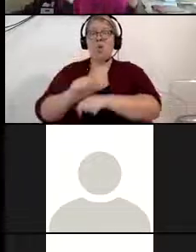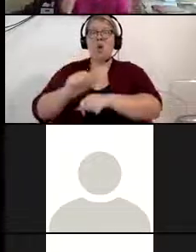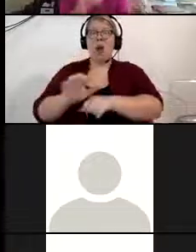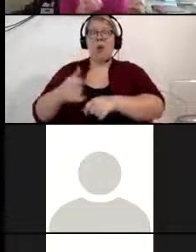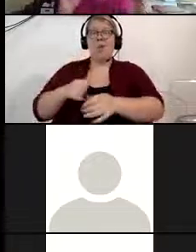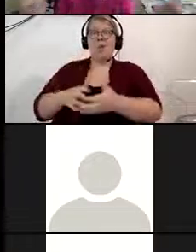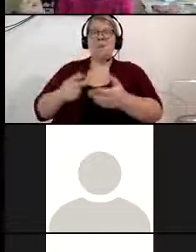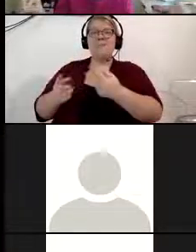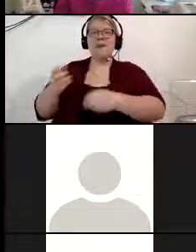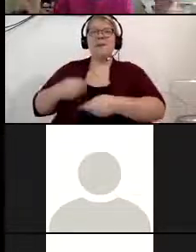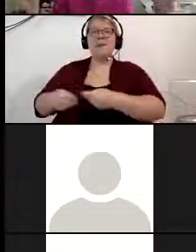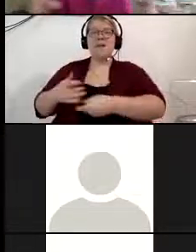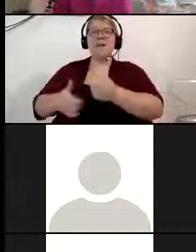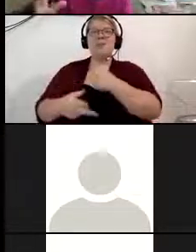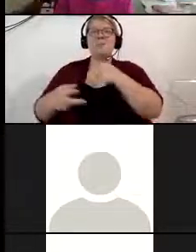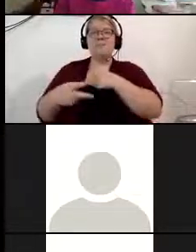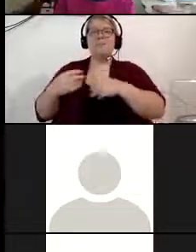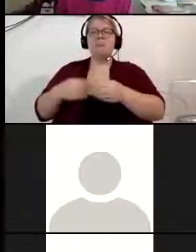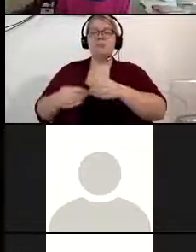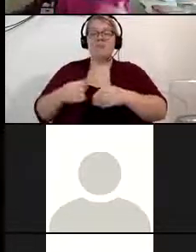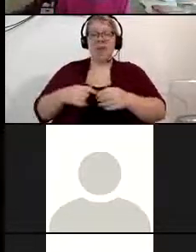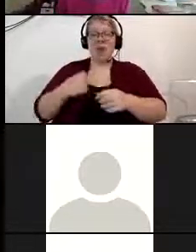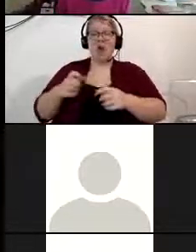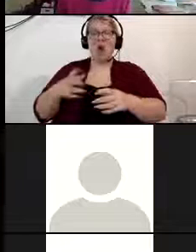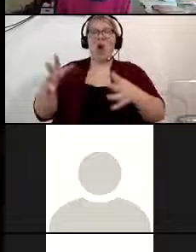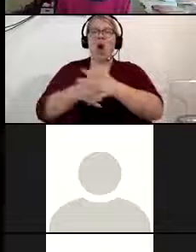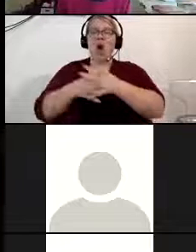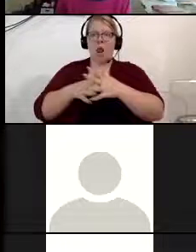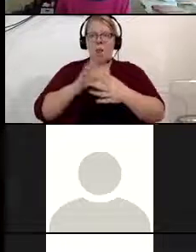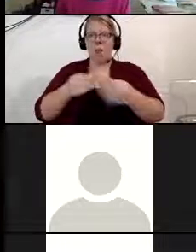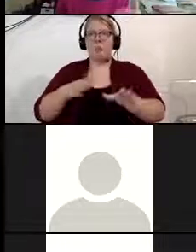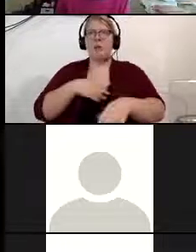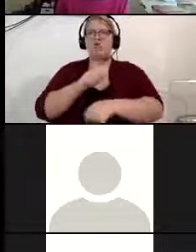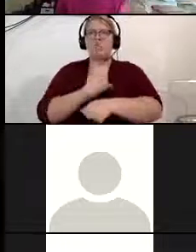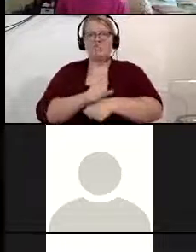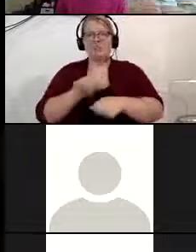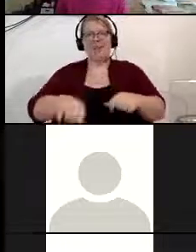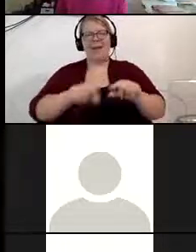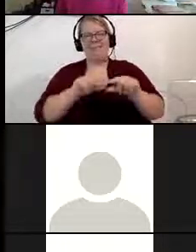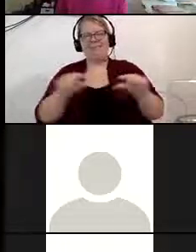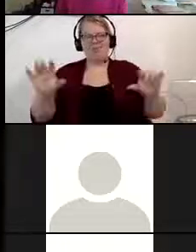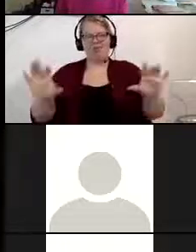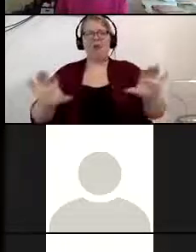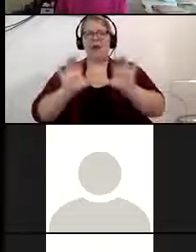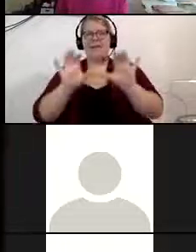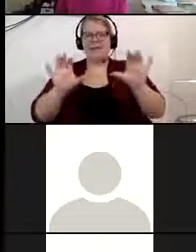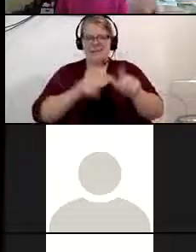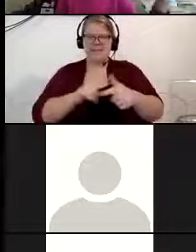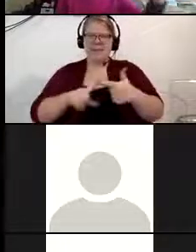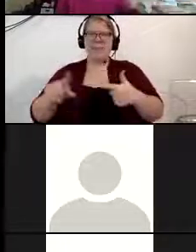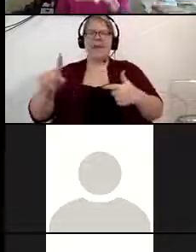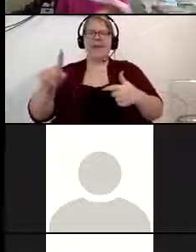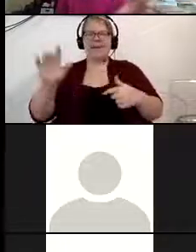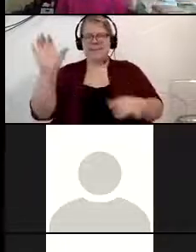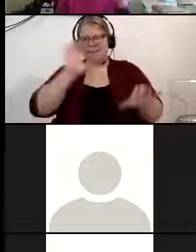The presenting problem that initiated help seeking, that created the crisis.